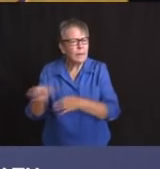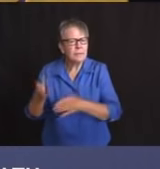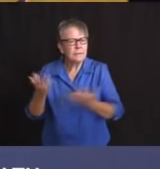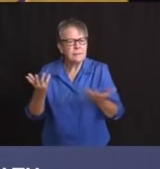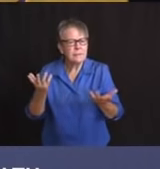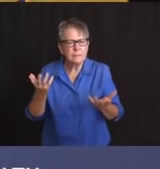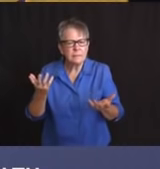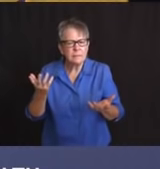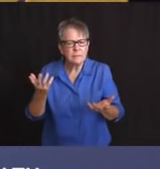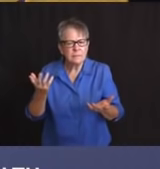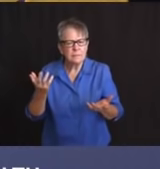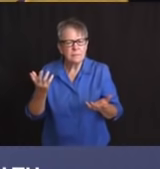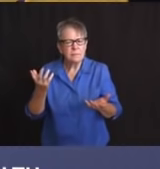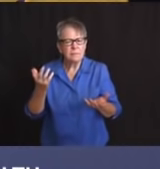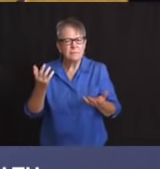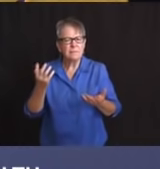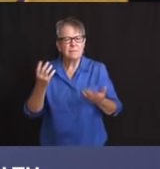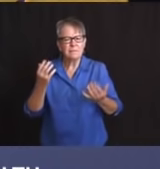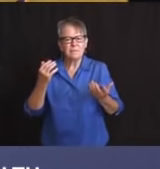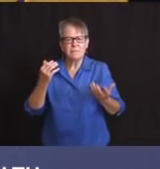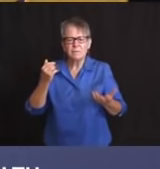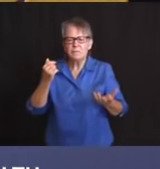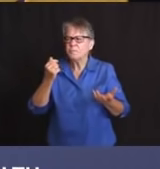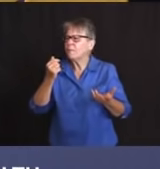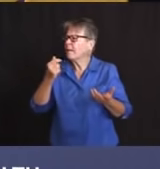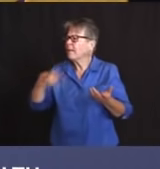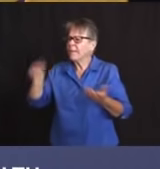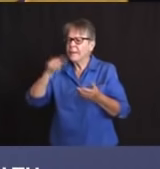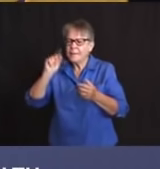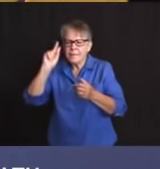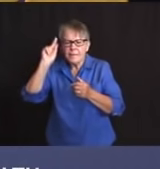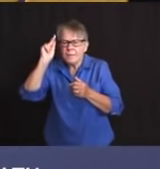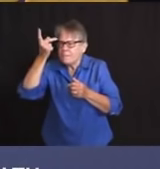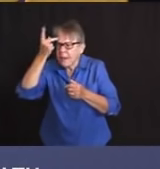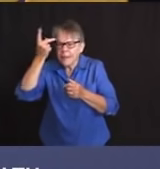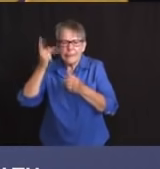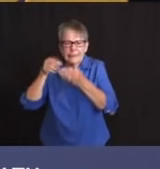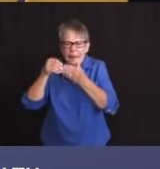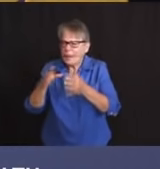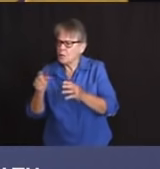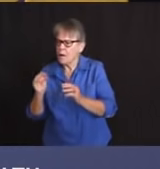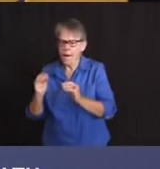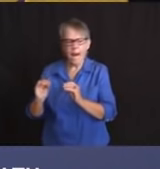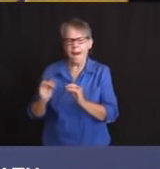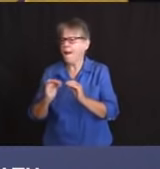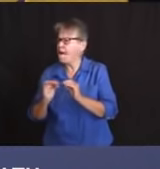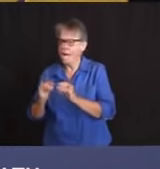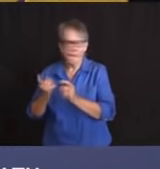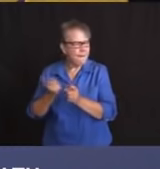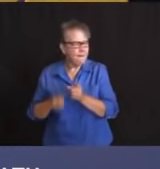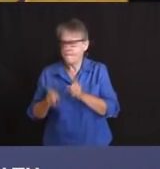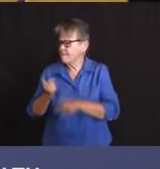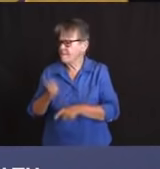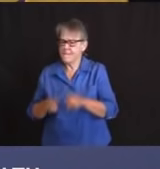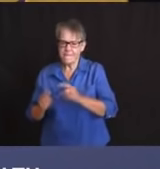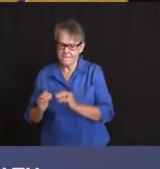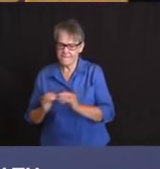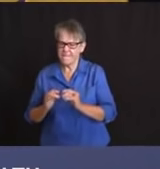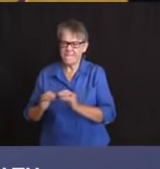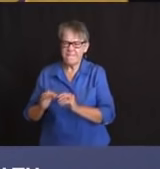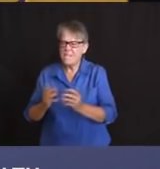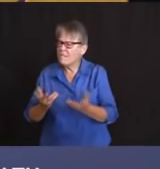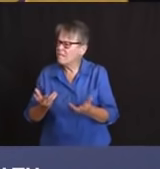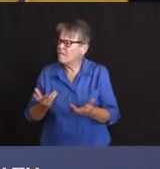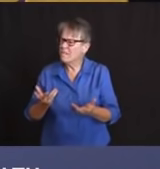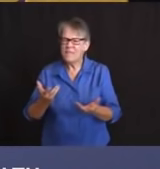county chairs and other players resign from county elections boards? Did Brent give you a couple of extra questions he didn't get to, or what?